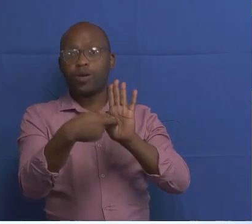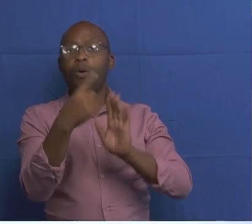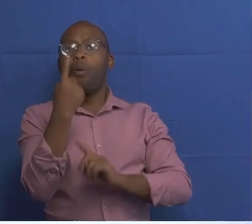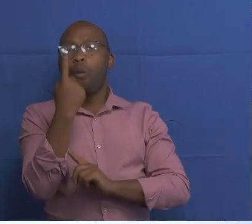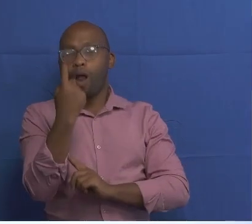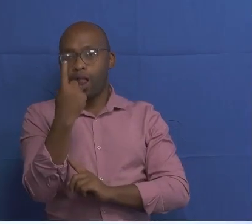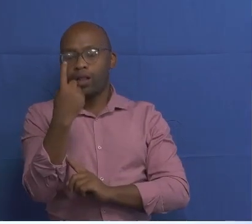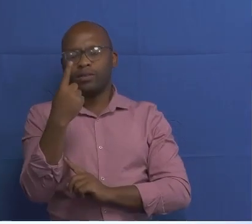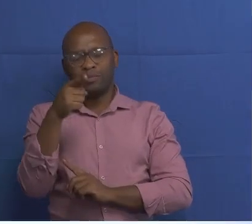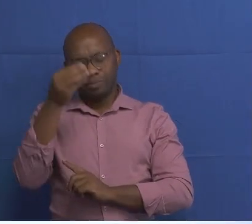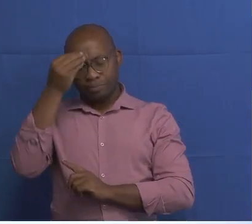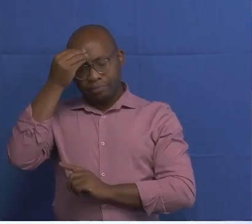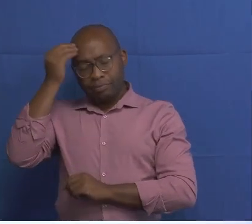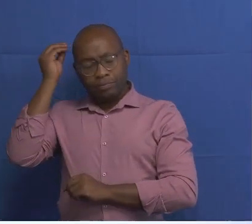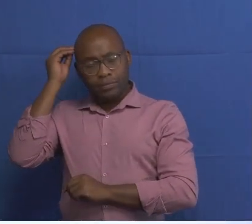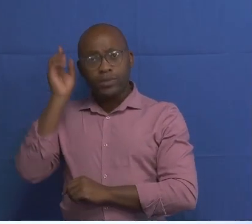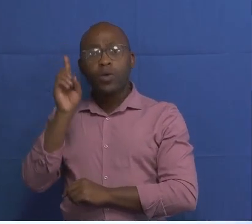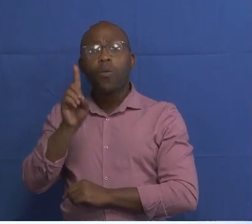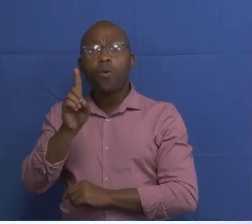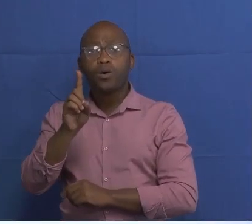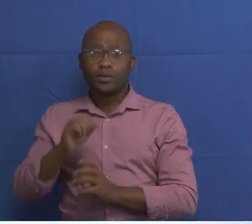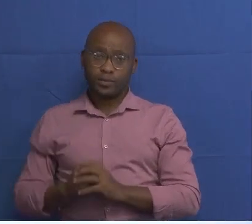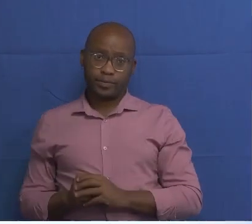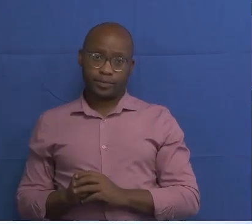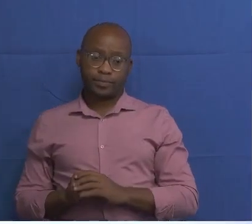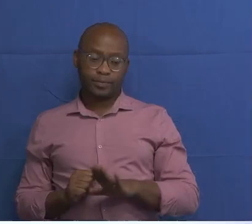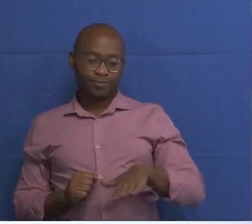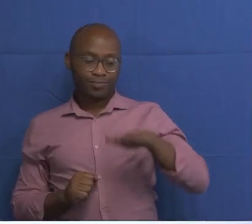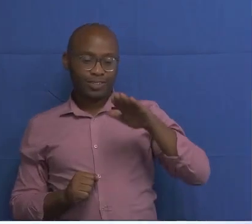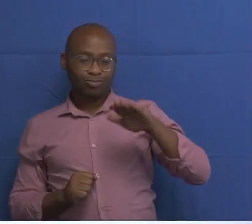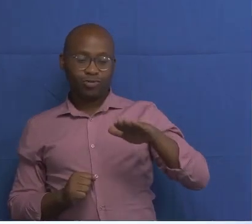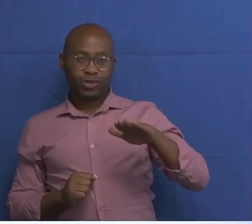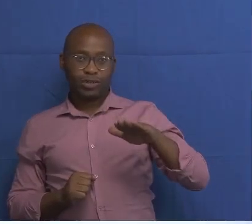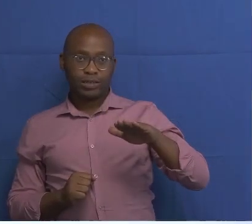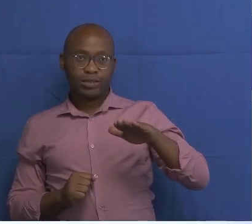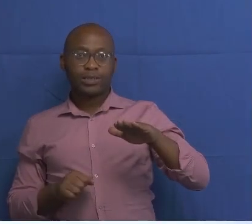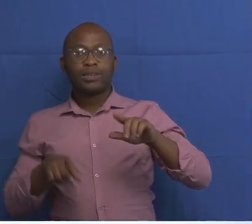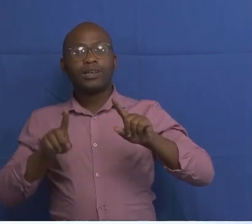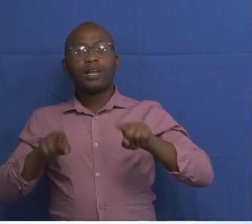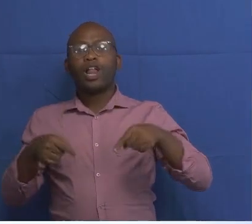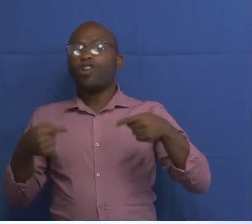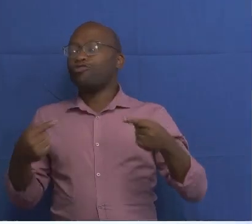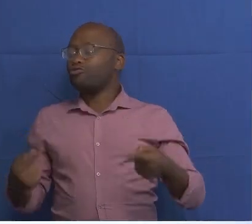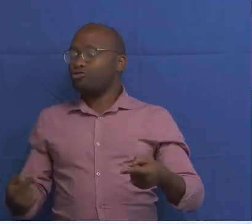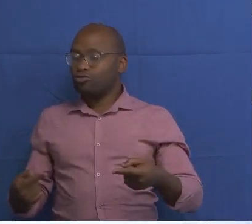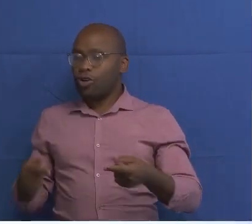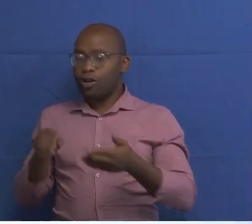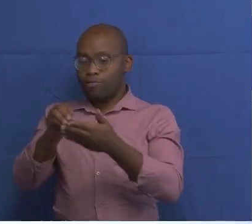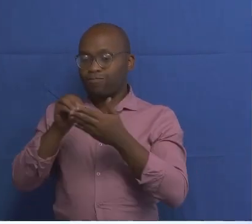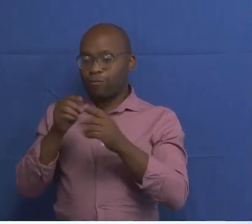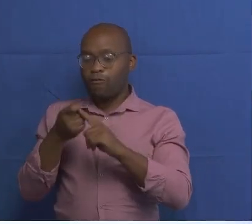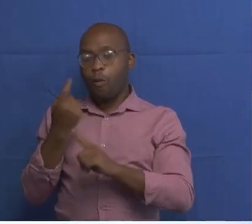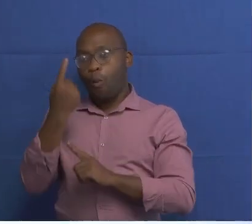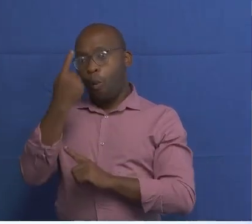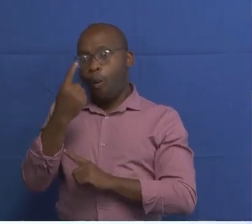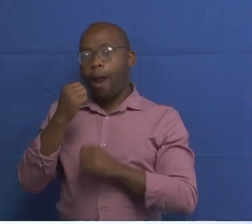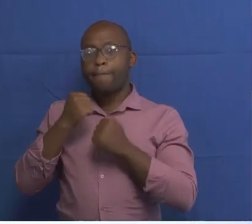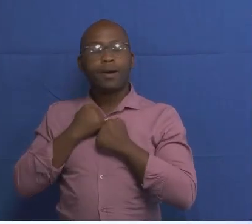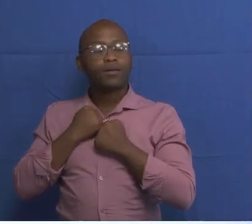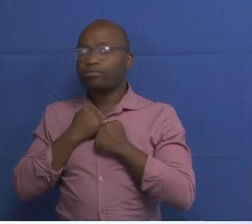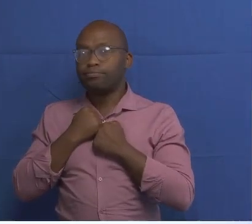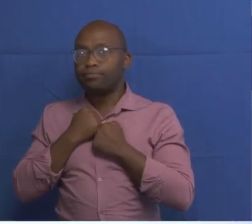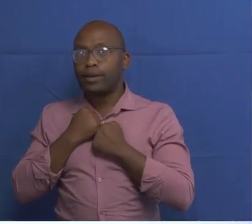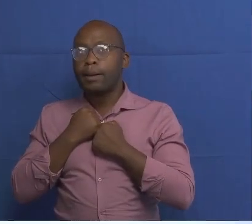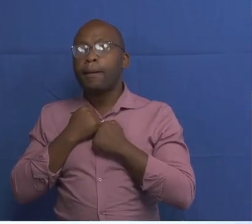remember is that a child does not inherit a single gene from a single parent, but